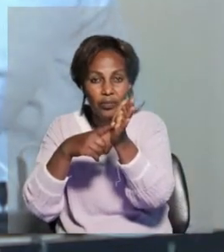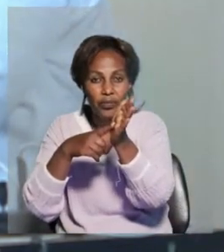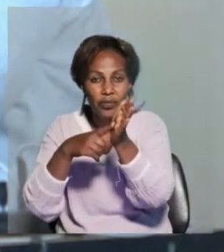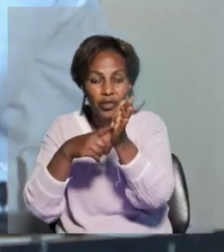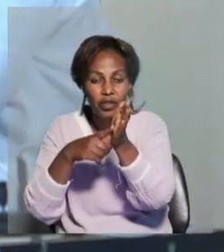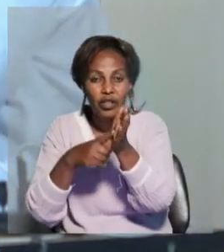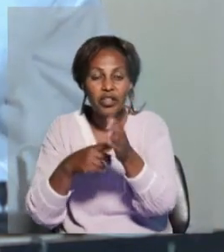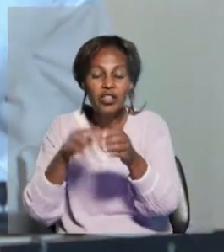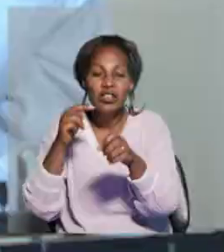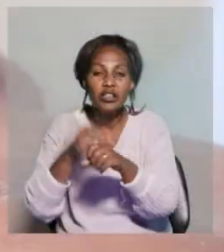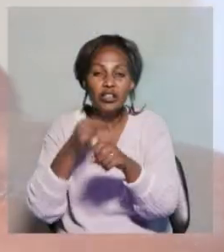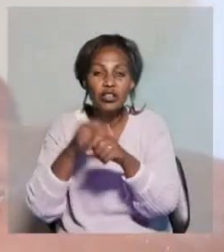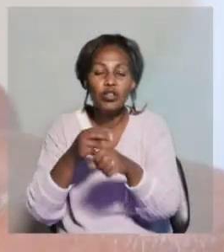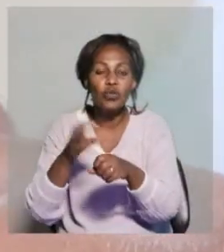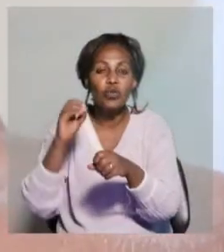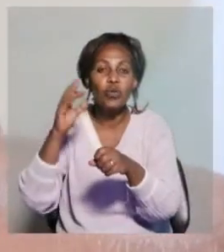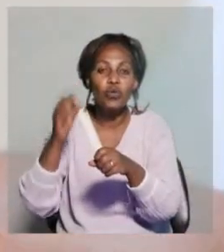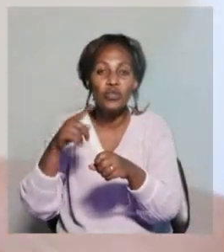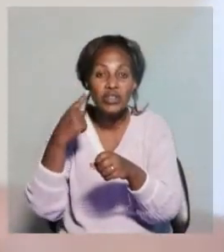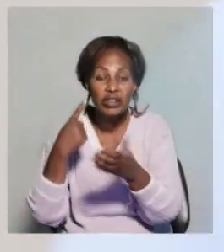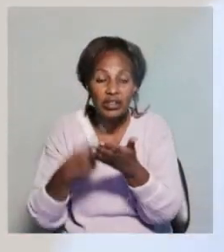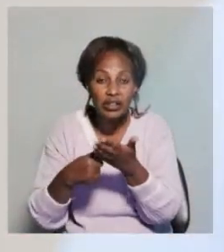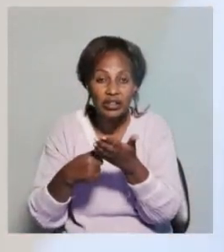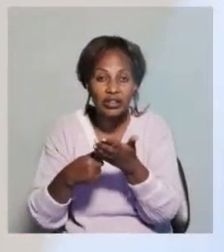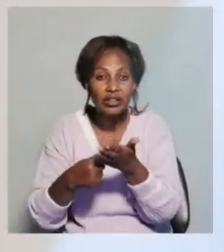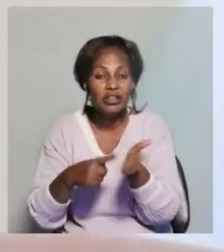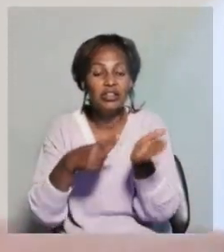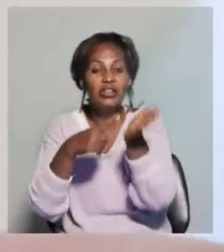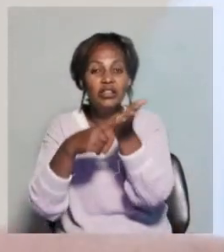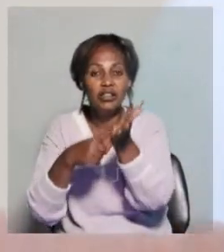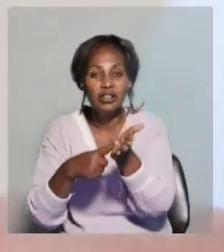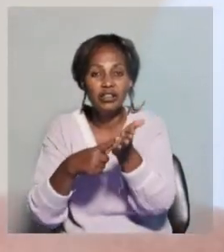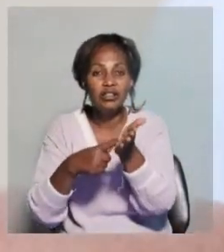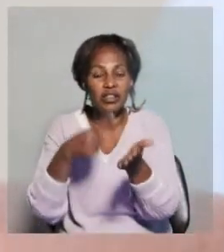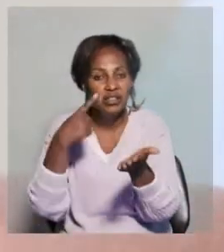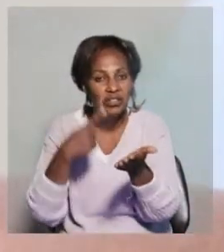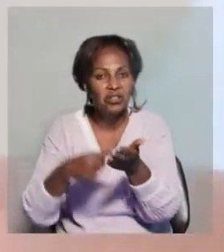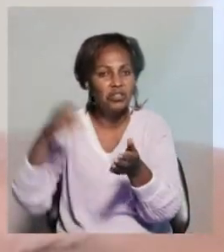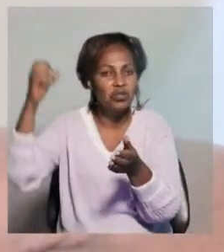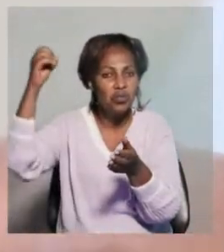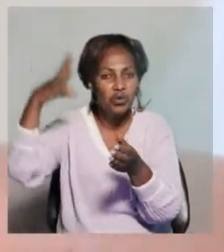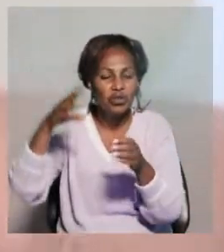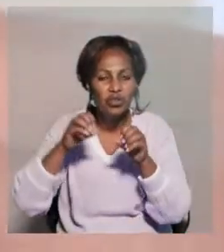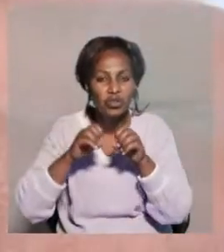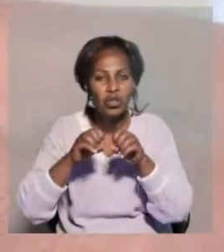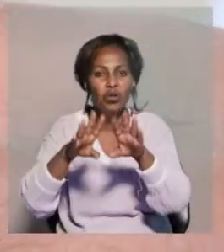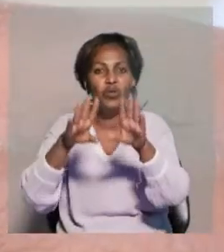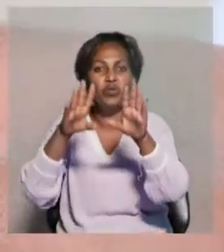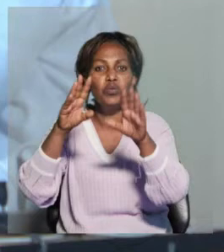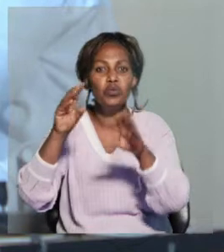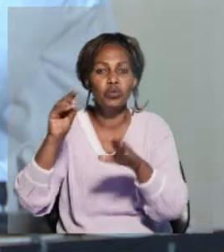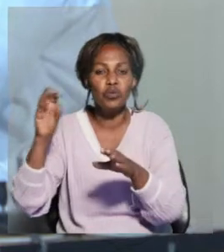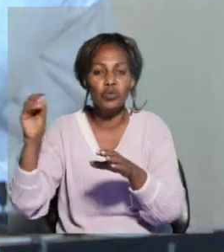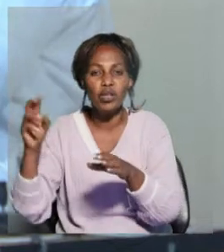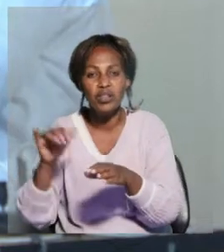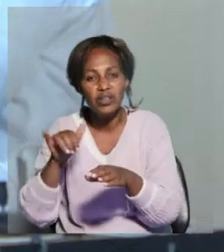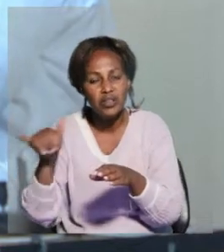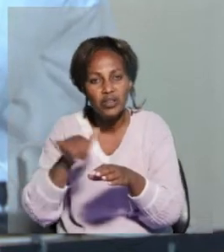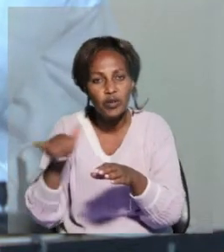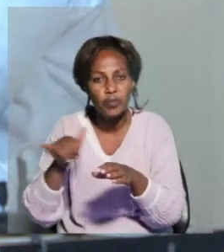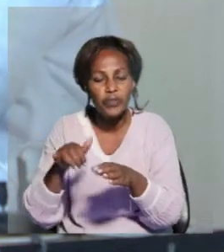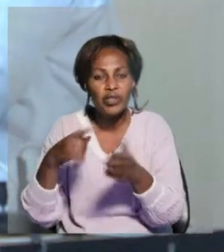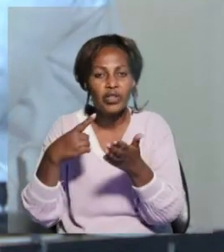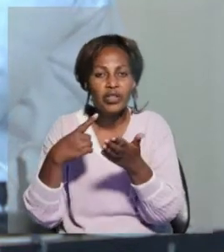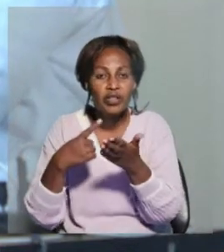The nature of this kind of indicators and these light emitting diodes are the same. They